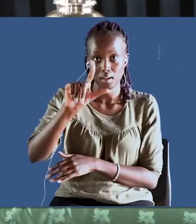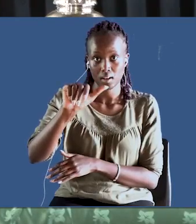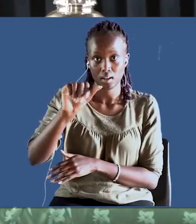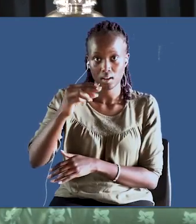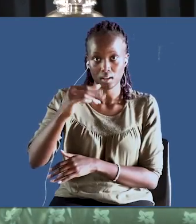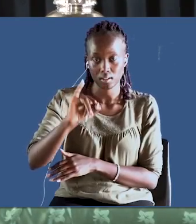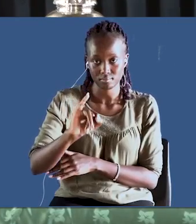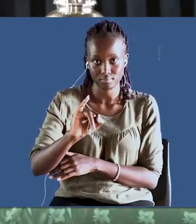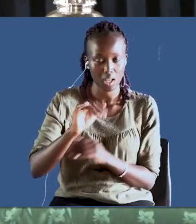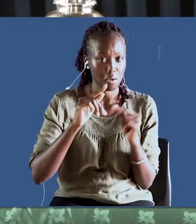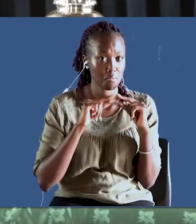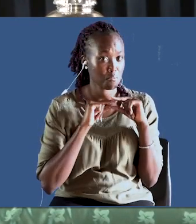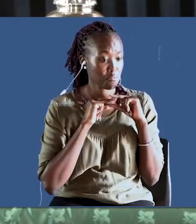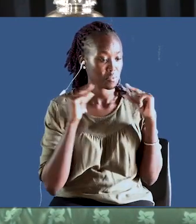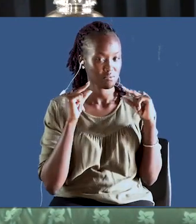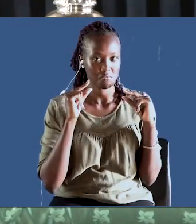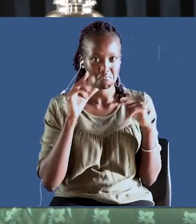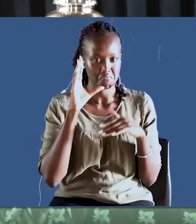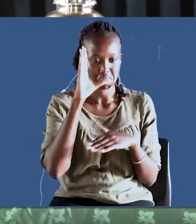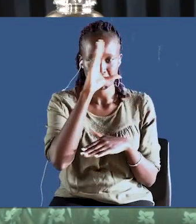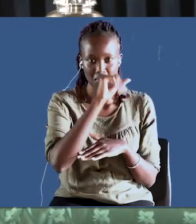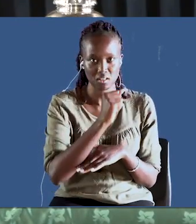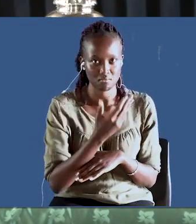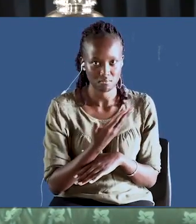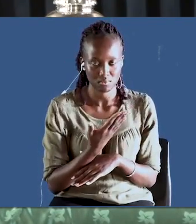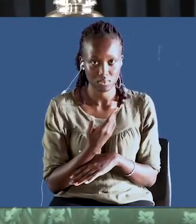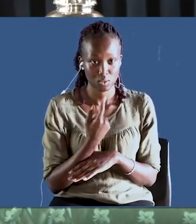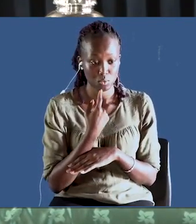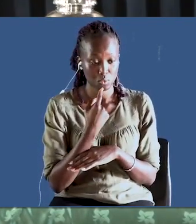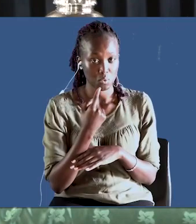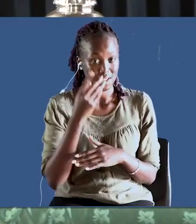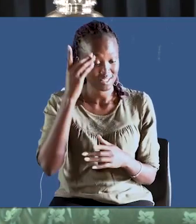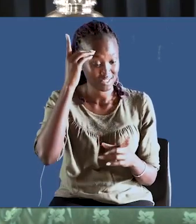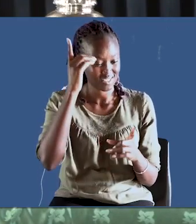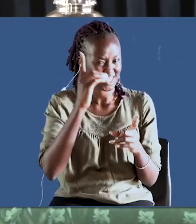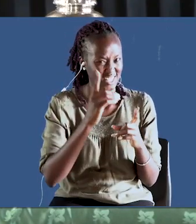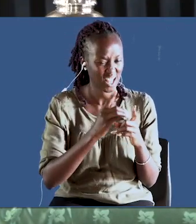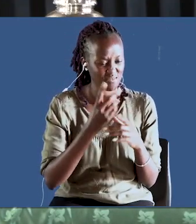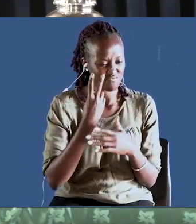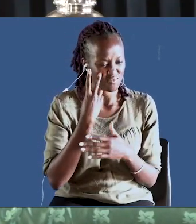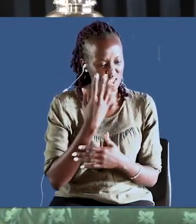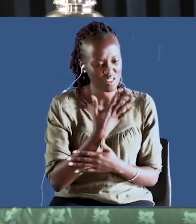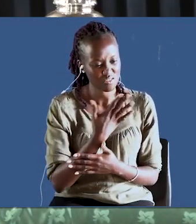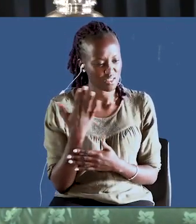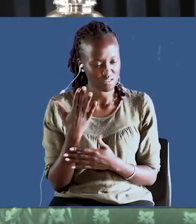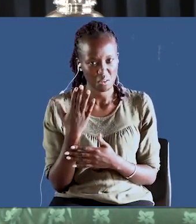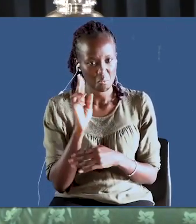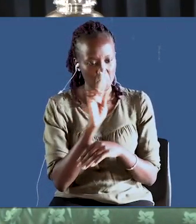vision, and they decided then to be seeing things the way they could